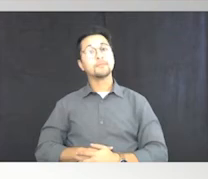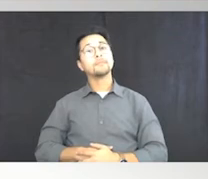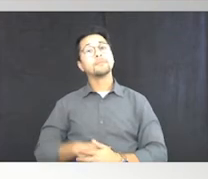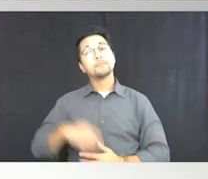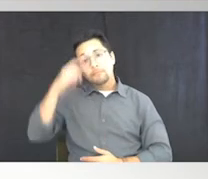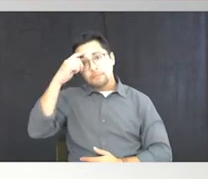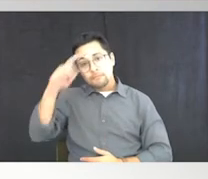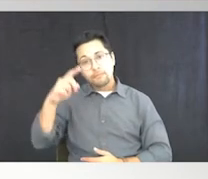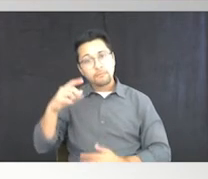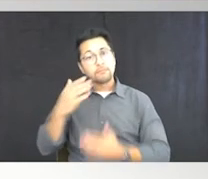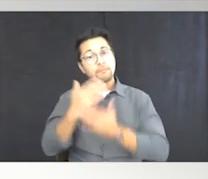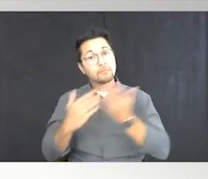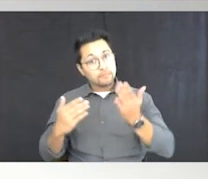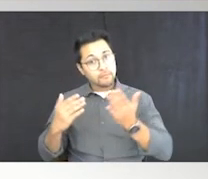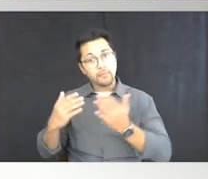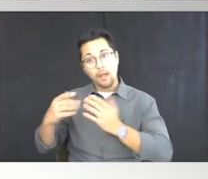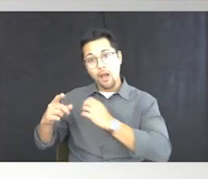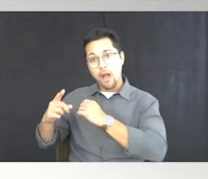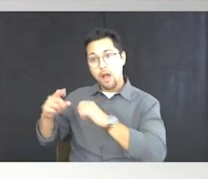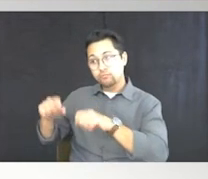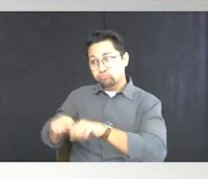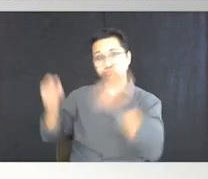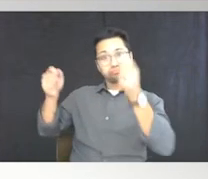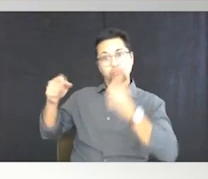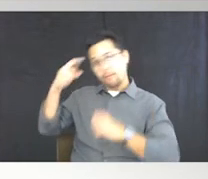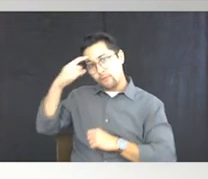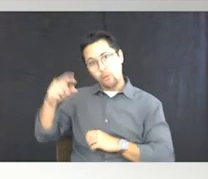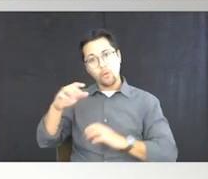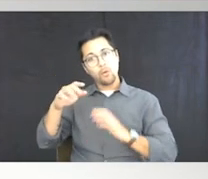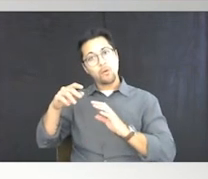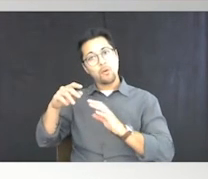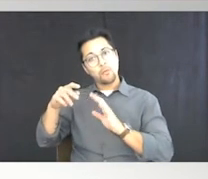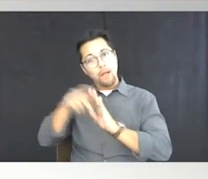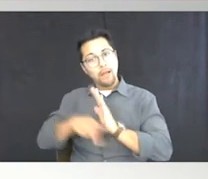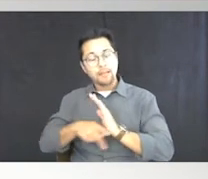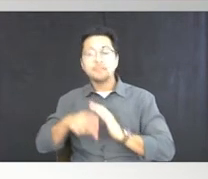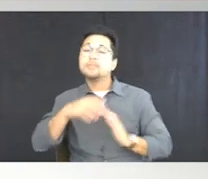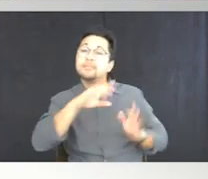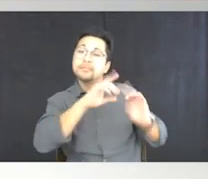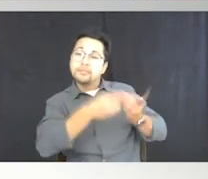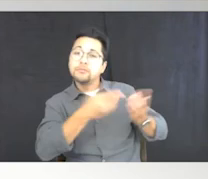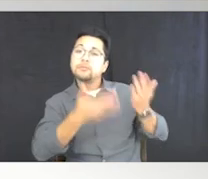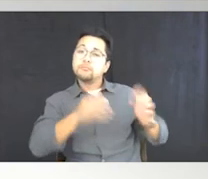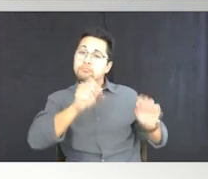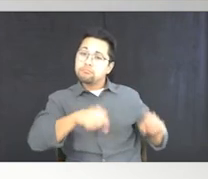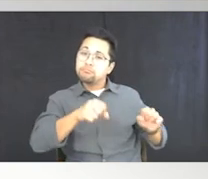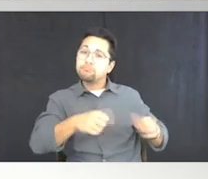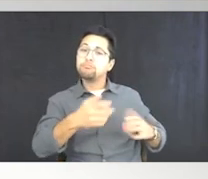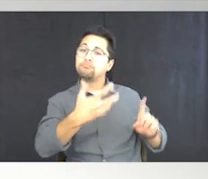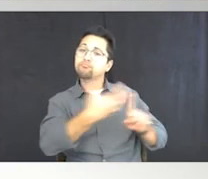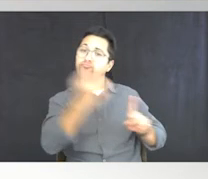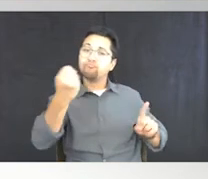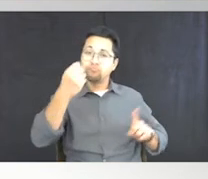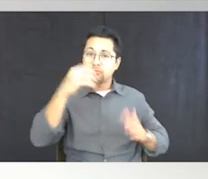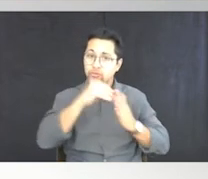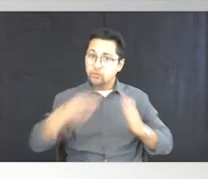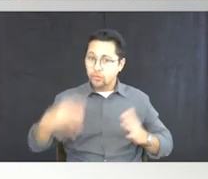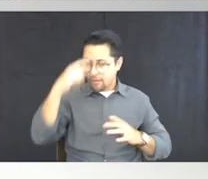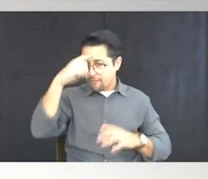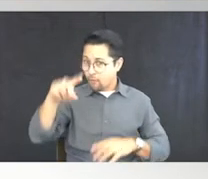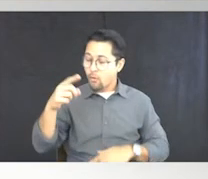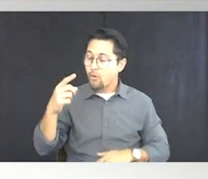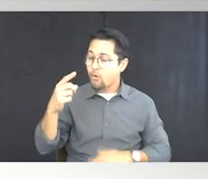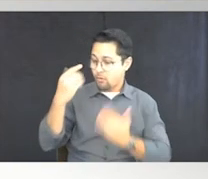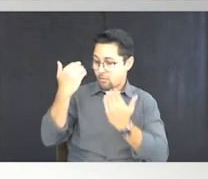So for certain violations of code of conduct, a district may remove a student for not